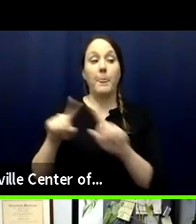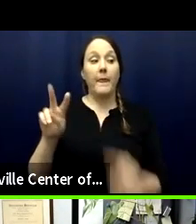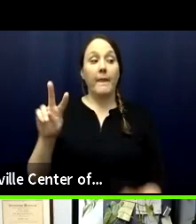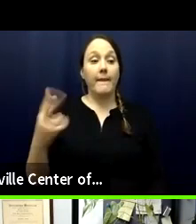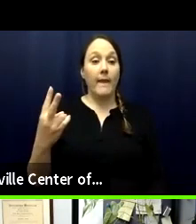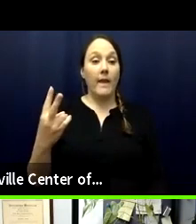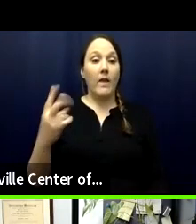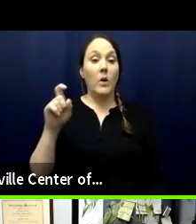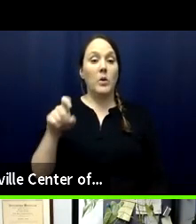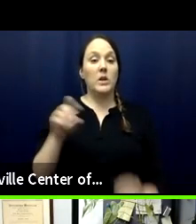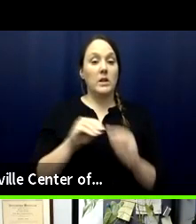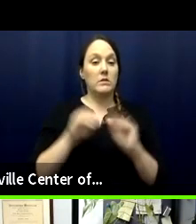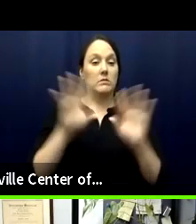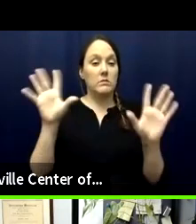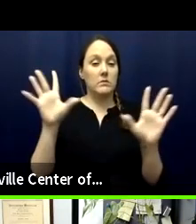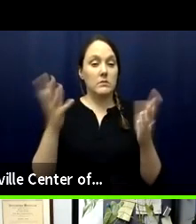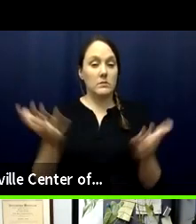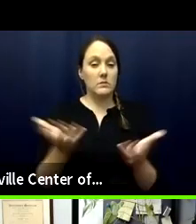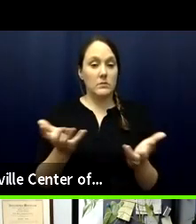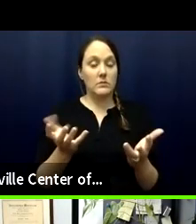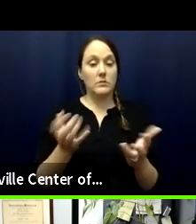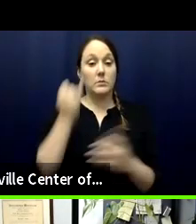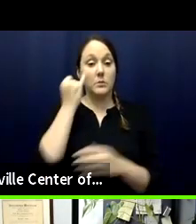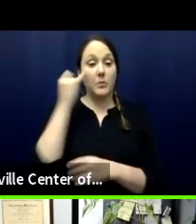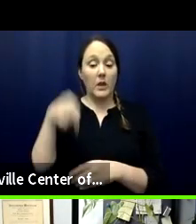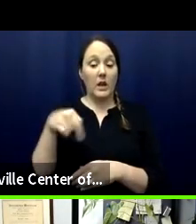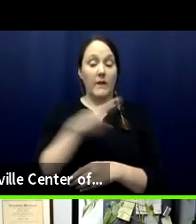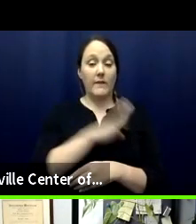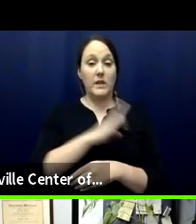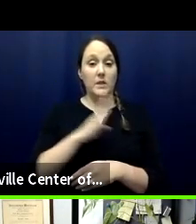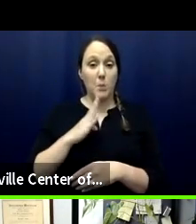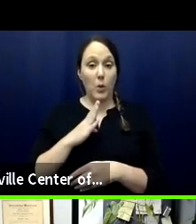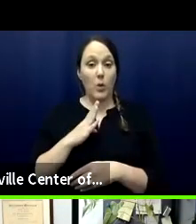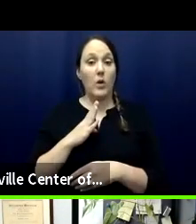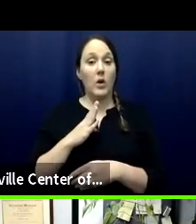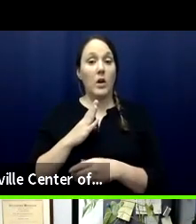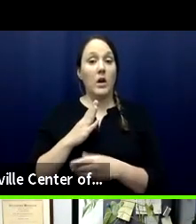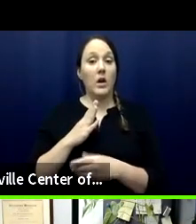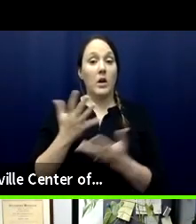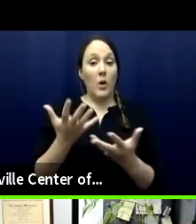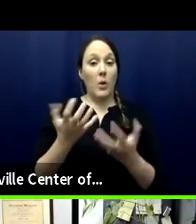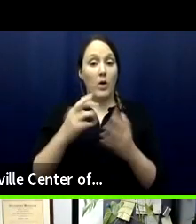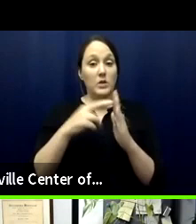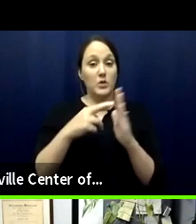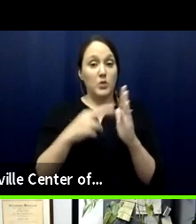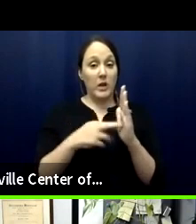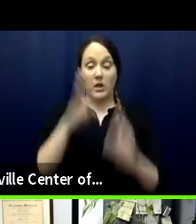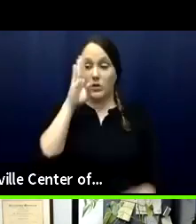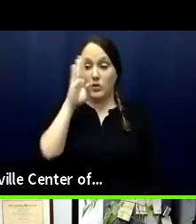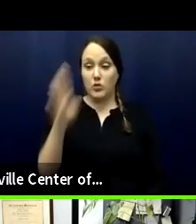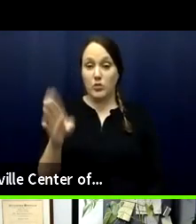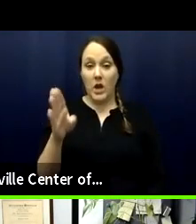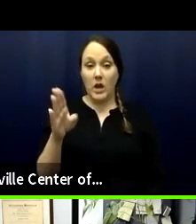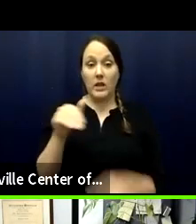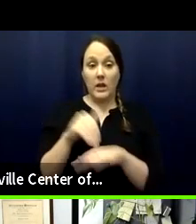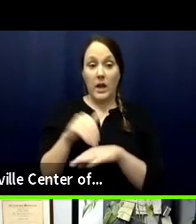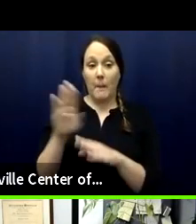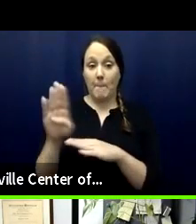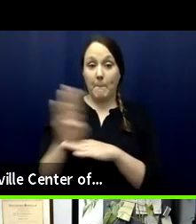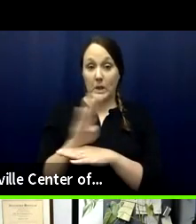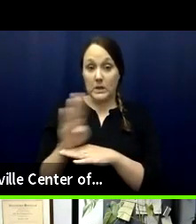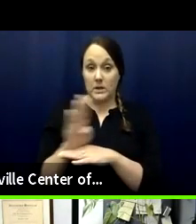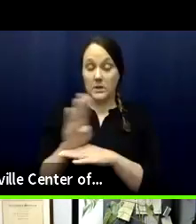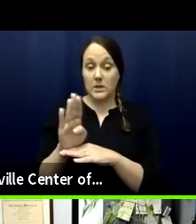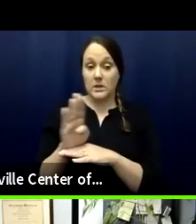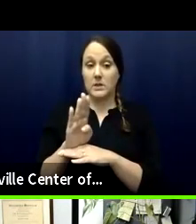just need to be clear on, if this board aims a regulation straight at businesses which